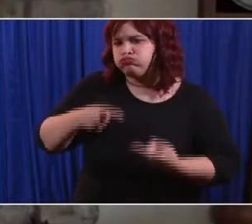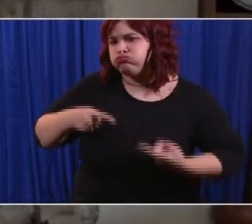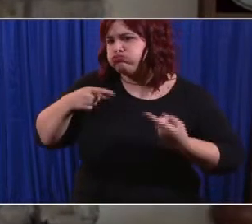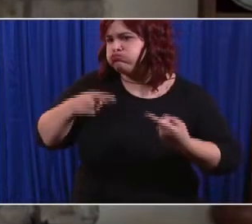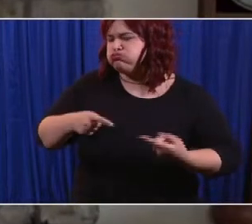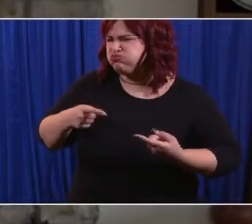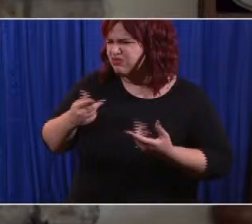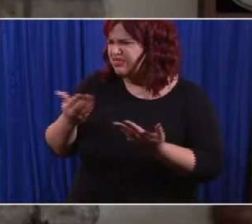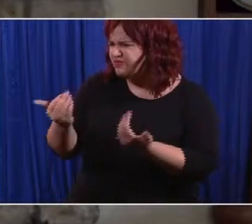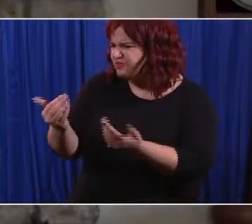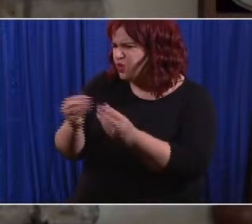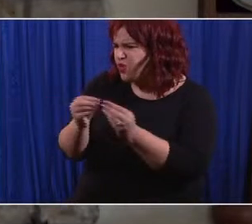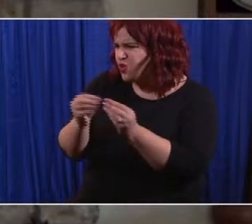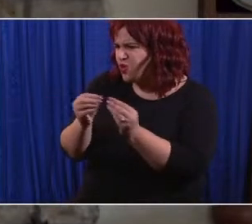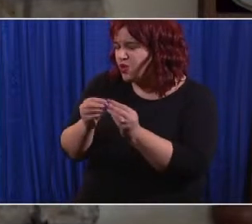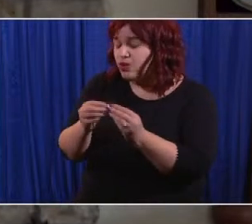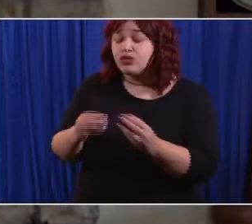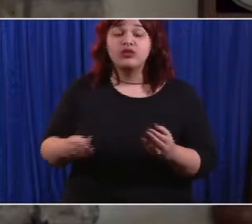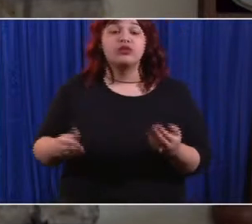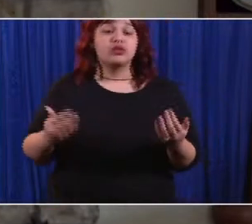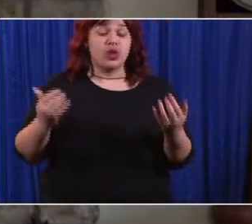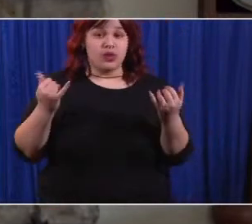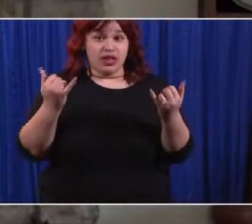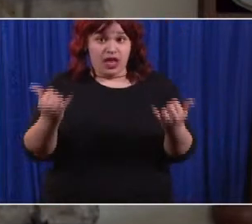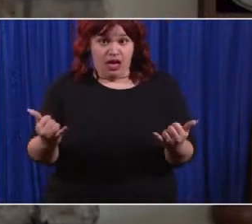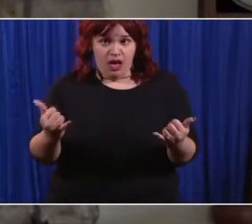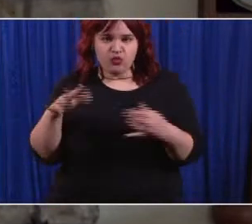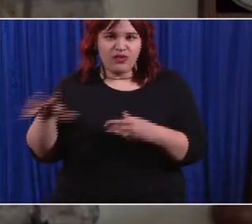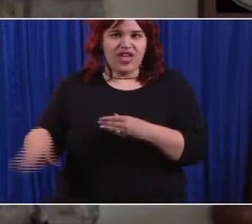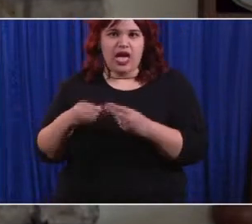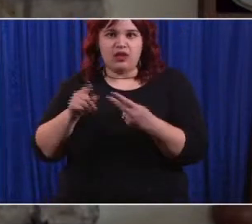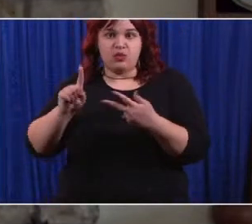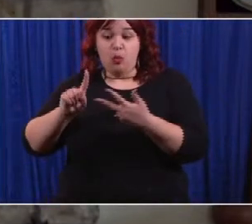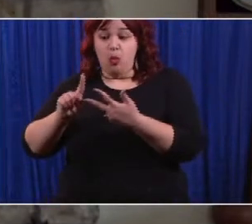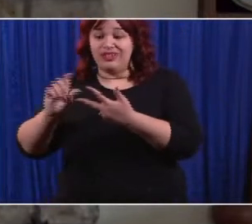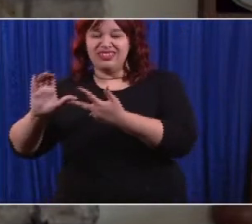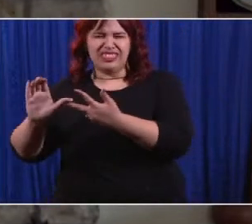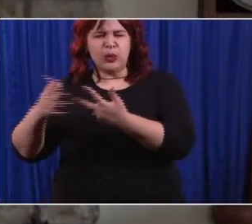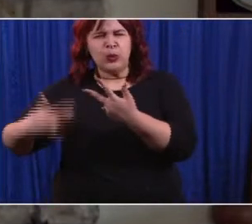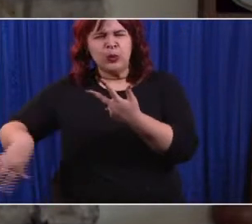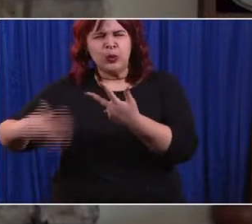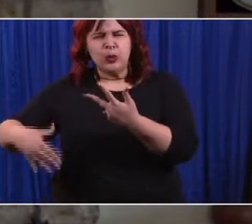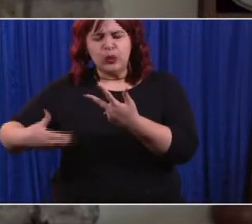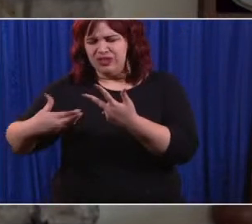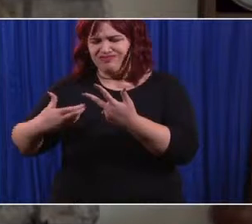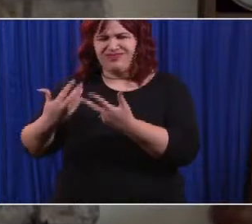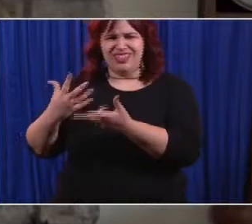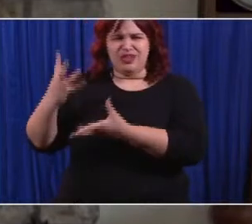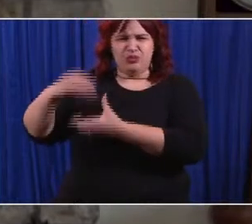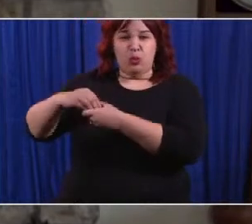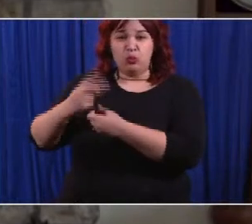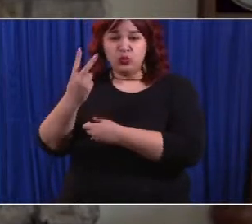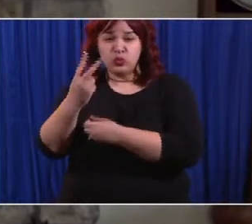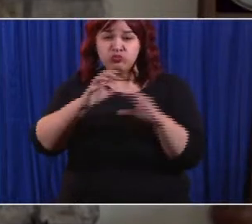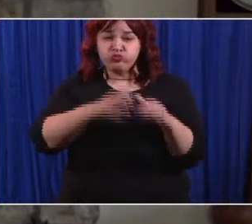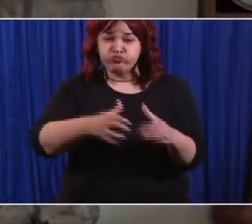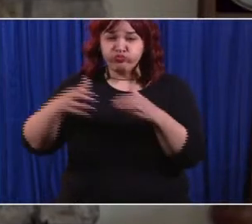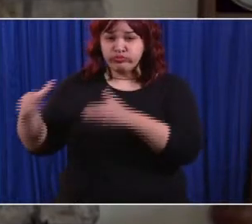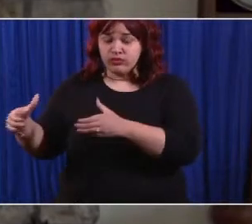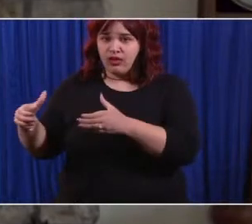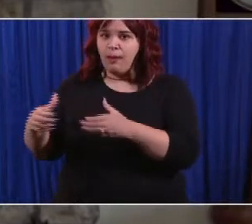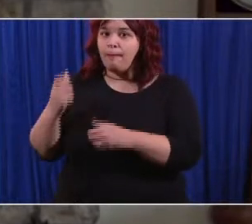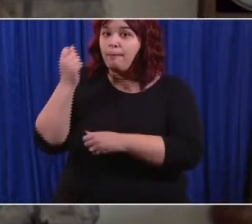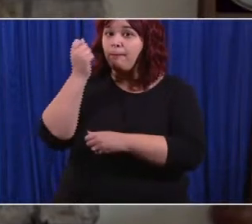correctly. Yeah, now we have these two new large groups that are eligible to get vaccinated. Is there a risk that these new groups could crowd